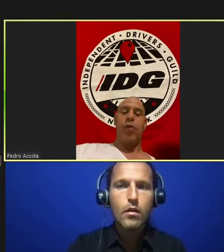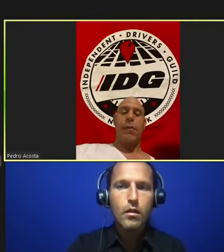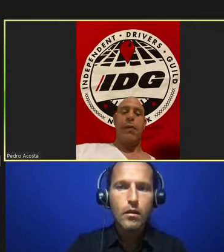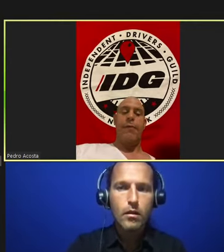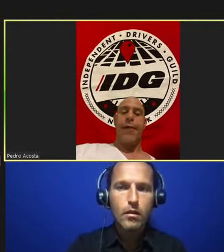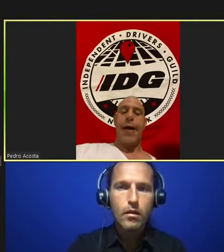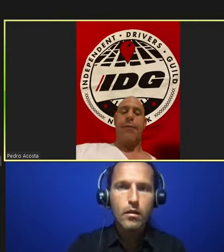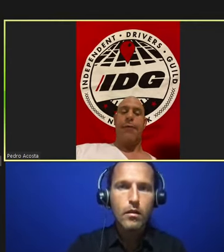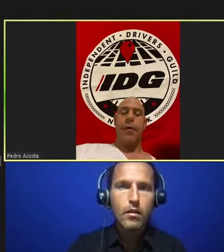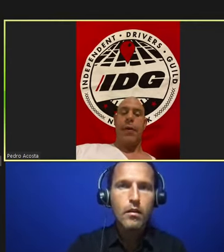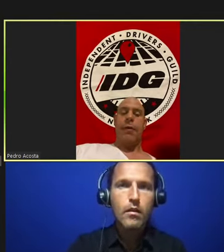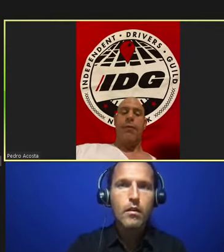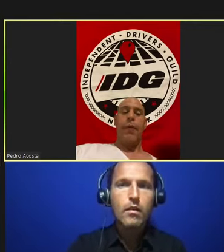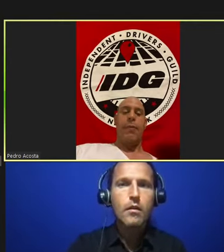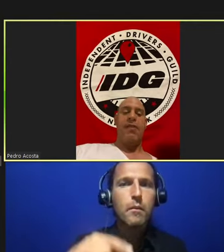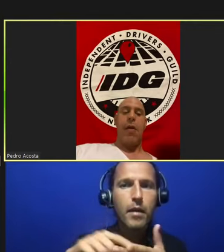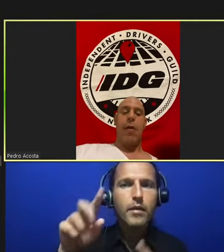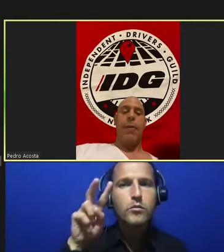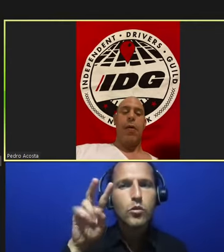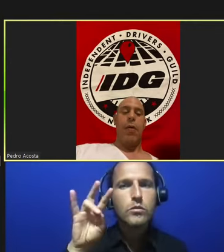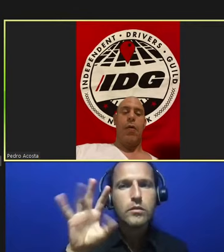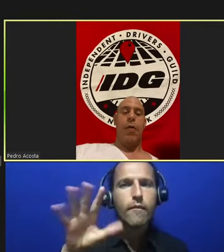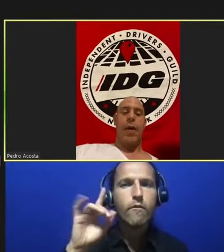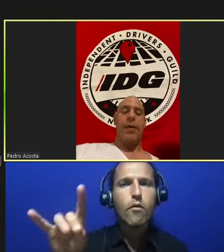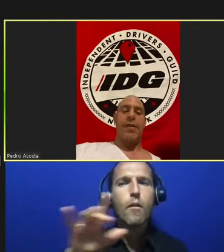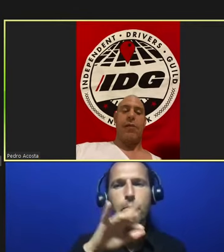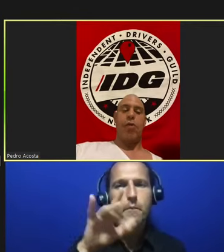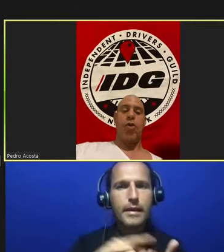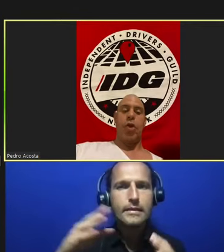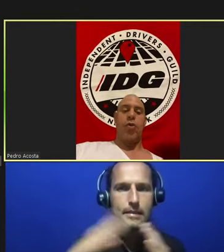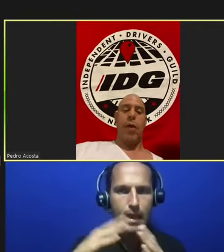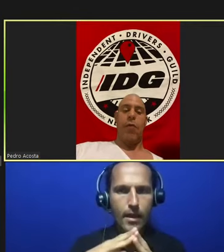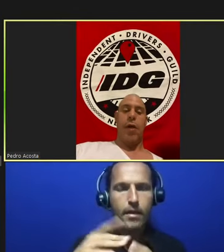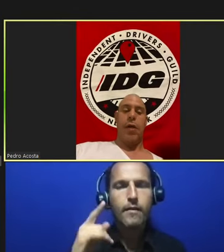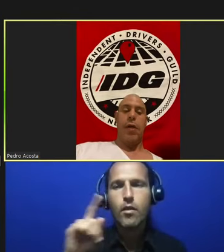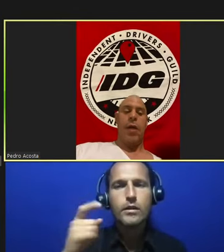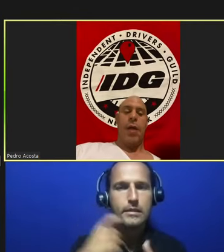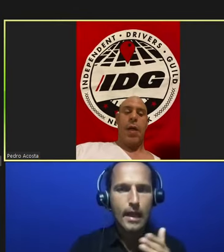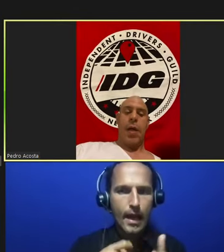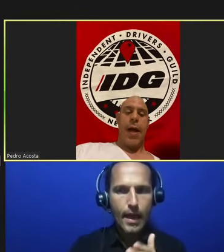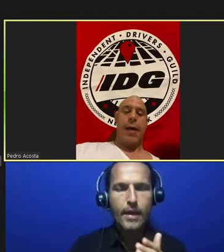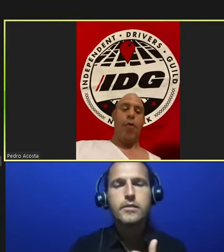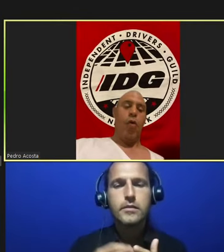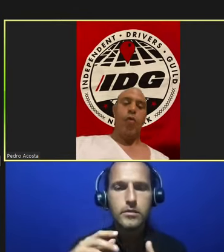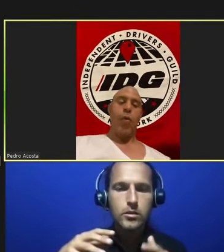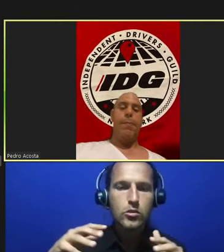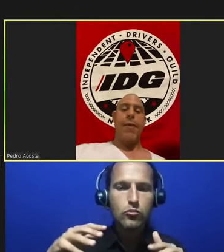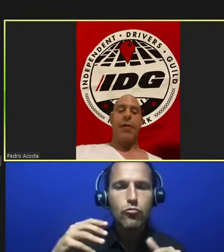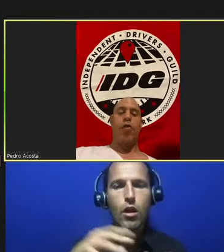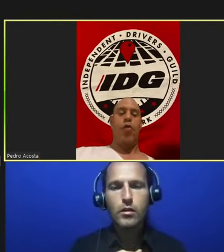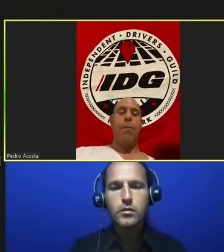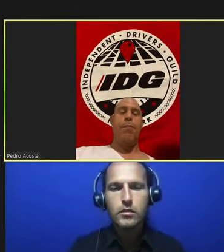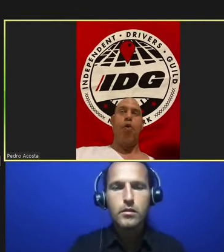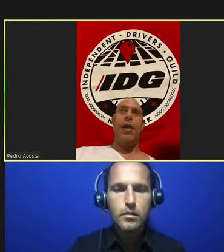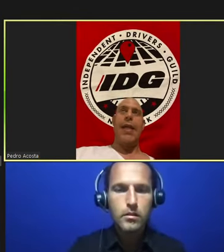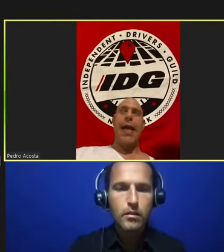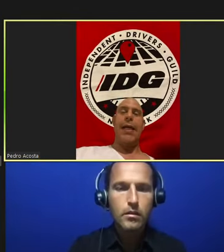pay $275 from the midtown and below tax congestion already. And also we pay